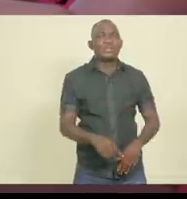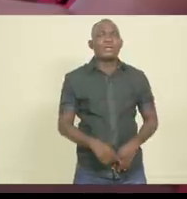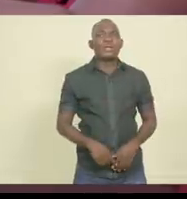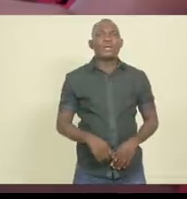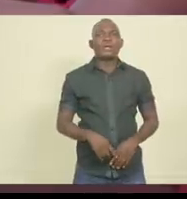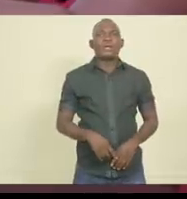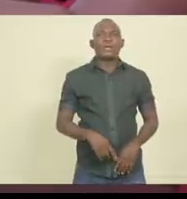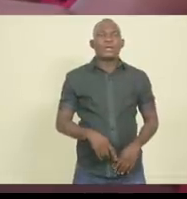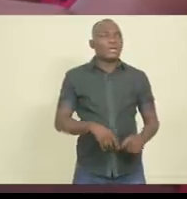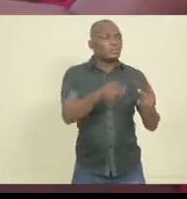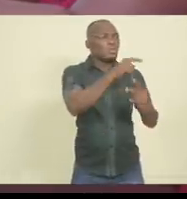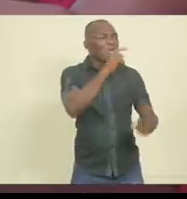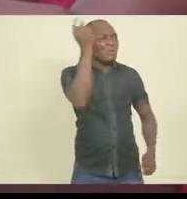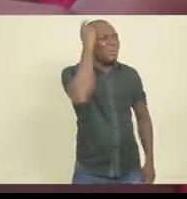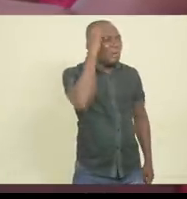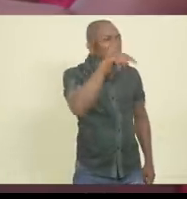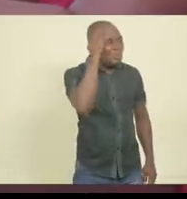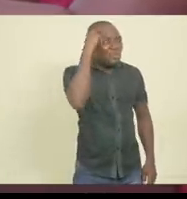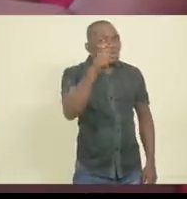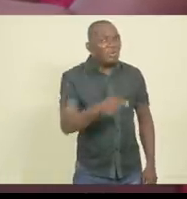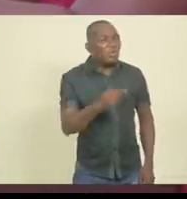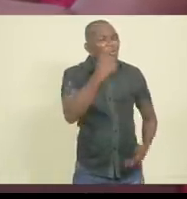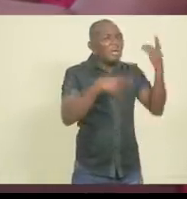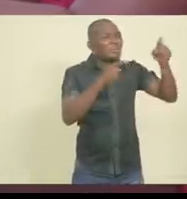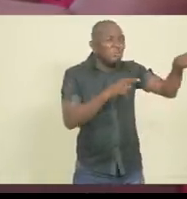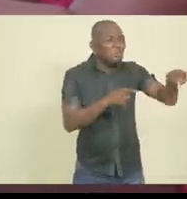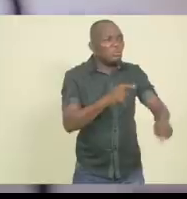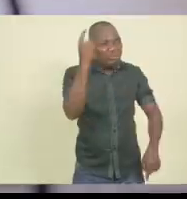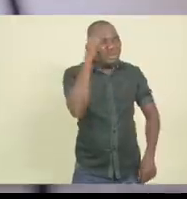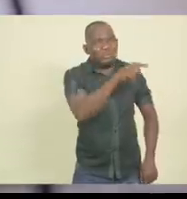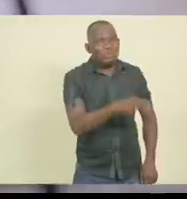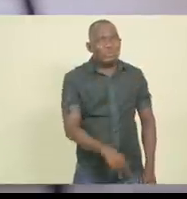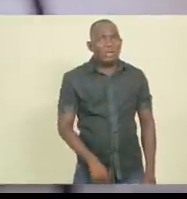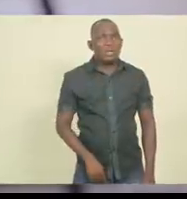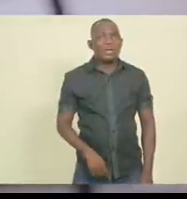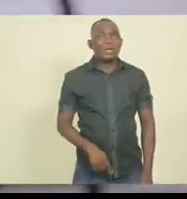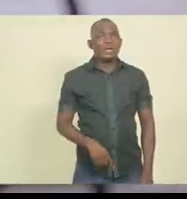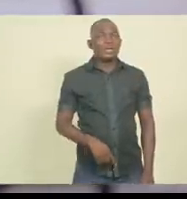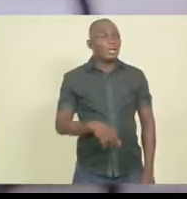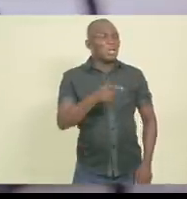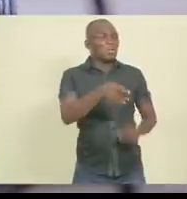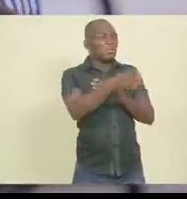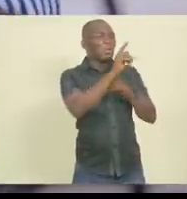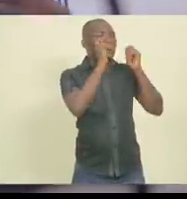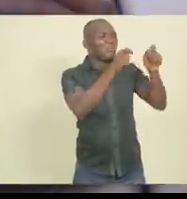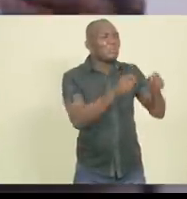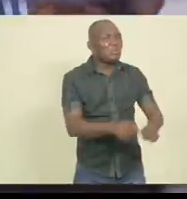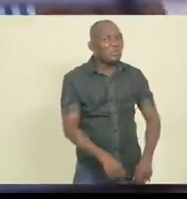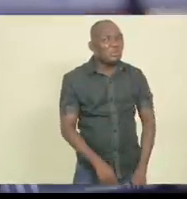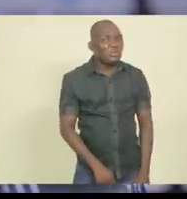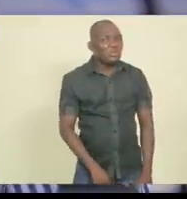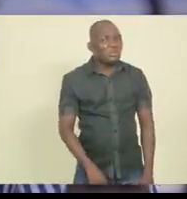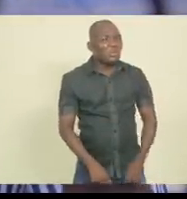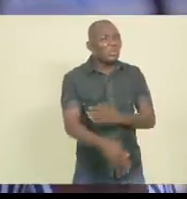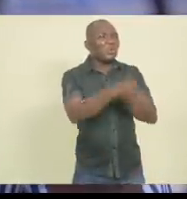Right? Yeah. Are you both mad? What the hell is wrong with the two of you? See, you are gifted with this child, and because